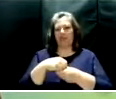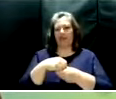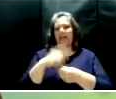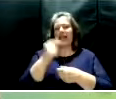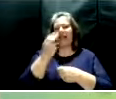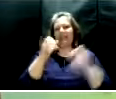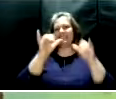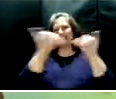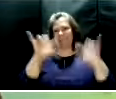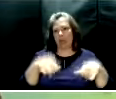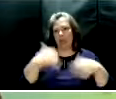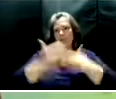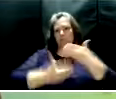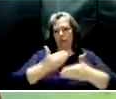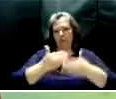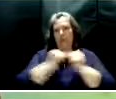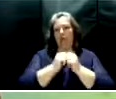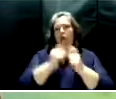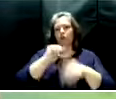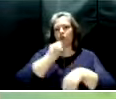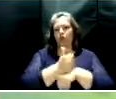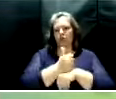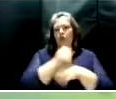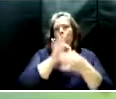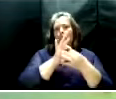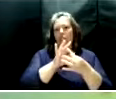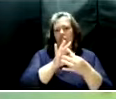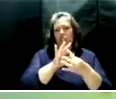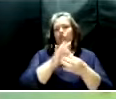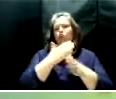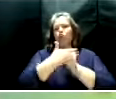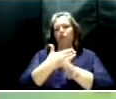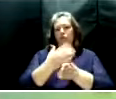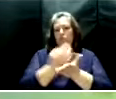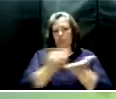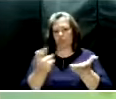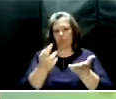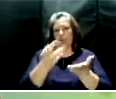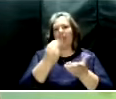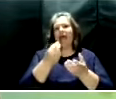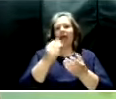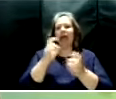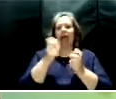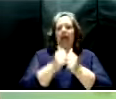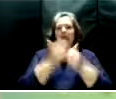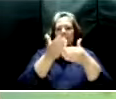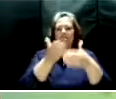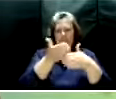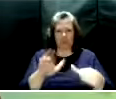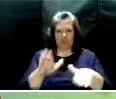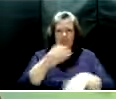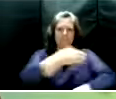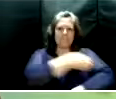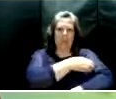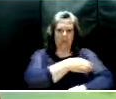systematic process of structuring relationships, distributing resources, and administering power, all